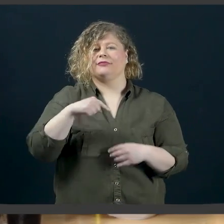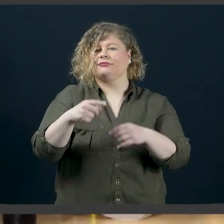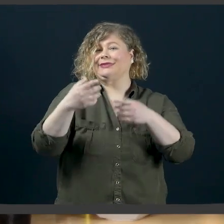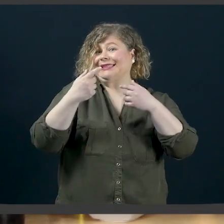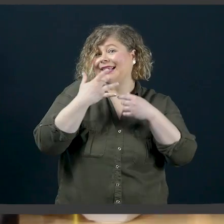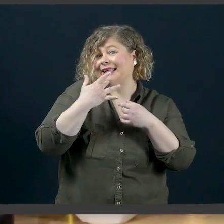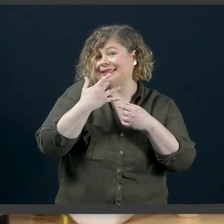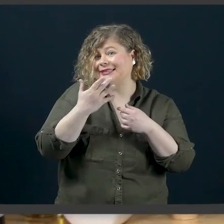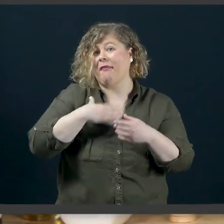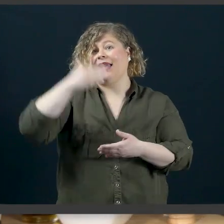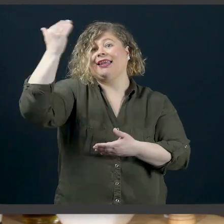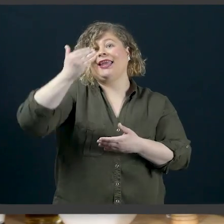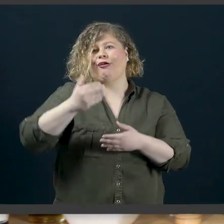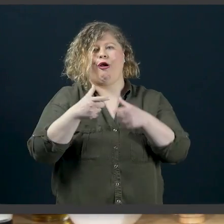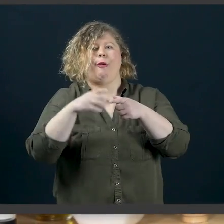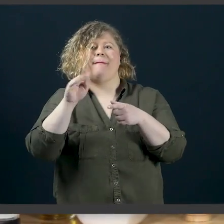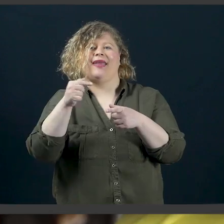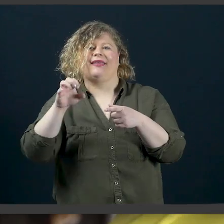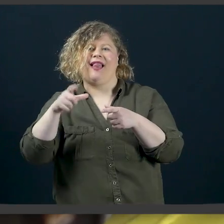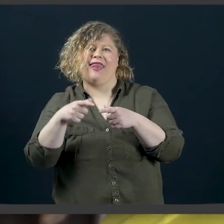to taste my gyro bagel.